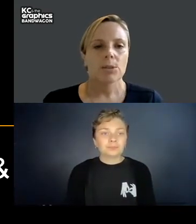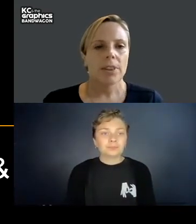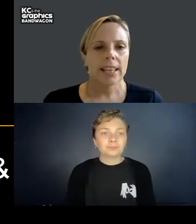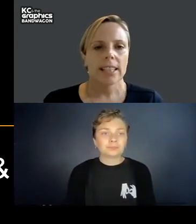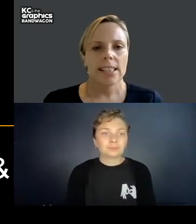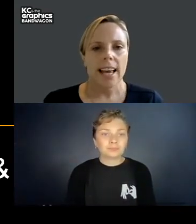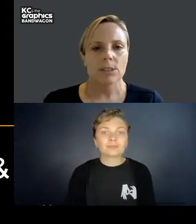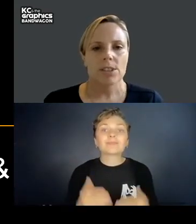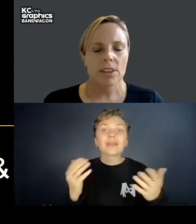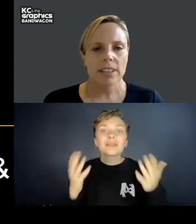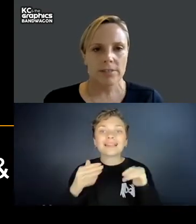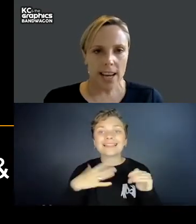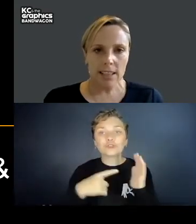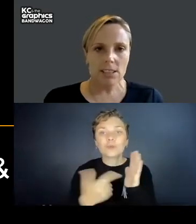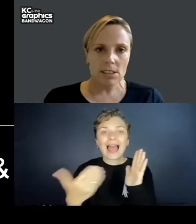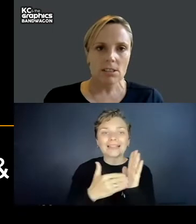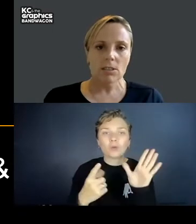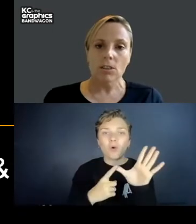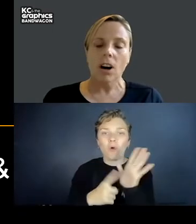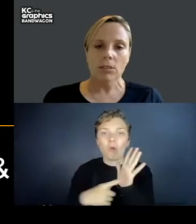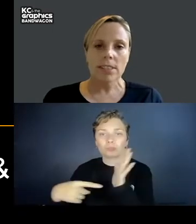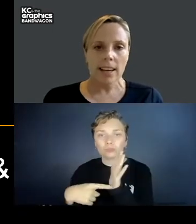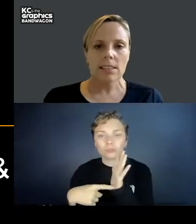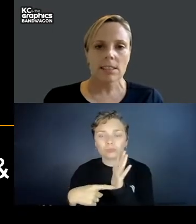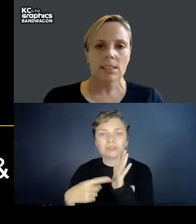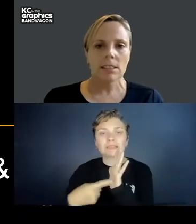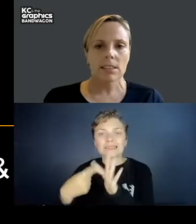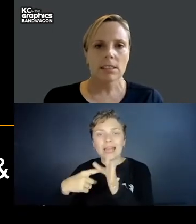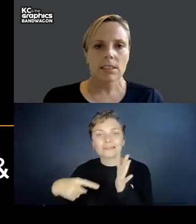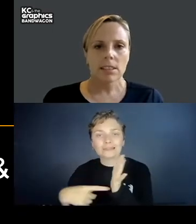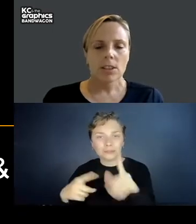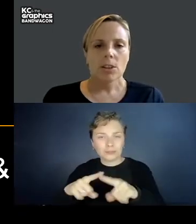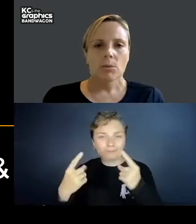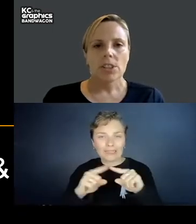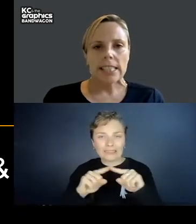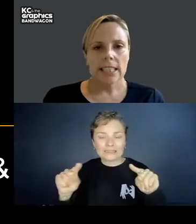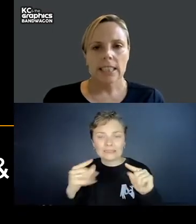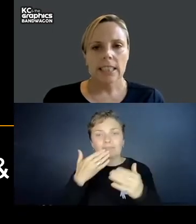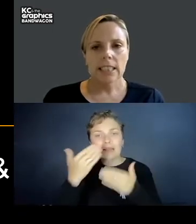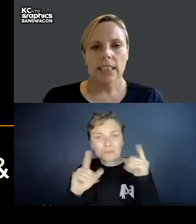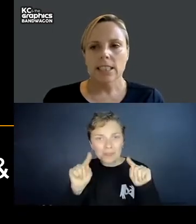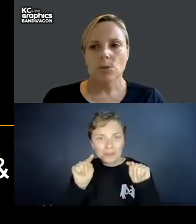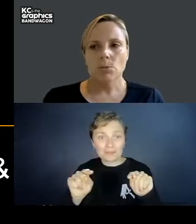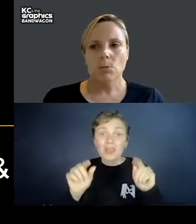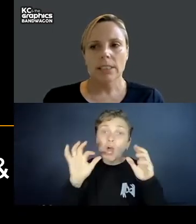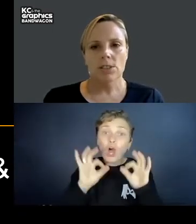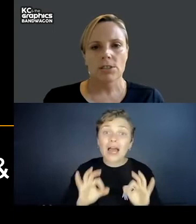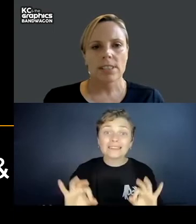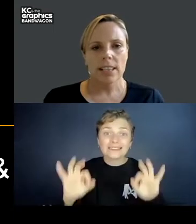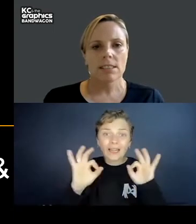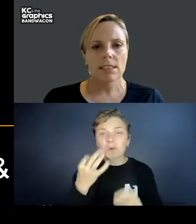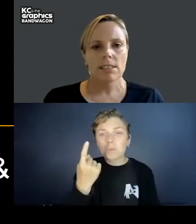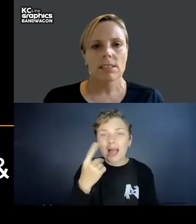Then you will then need to add alternative text or alt text, which ideally is 1 to